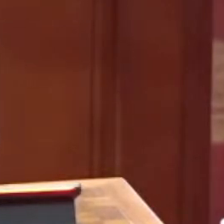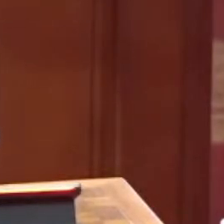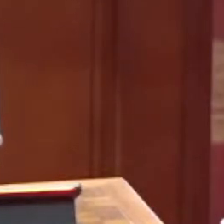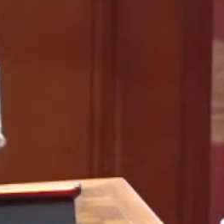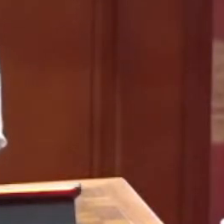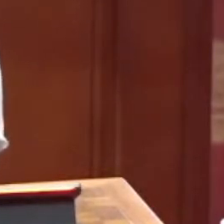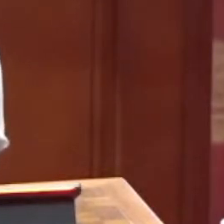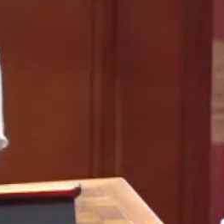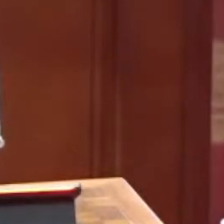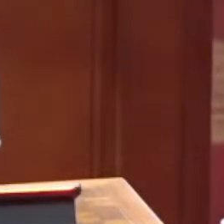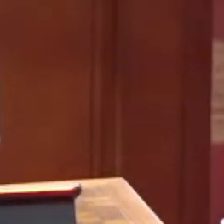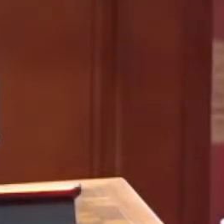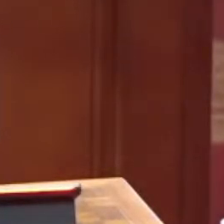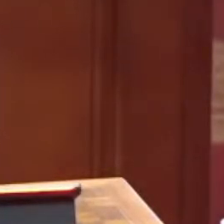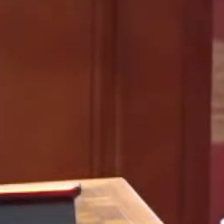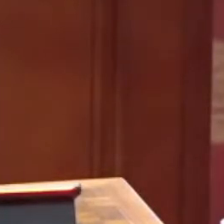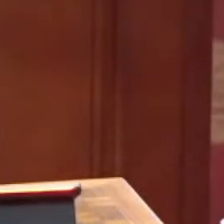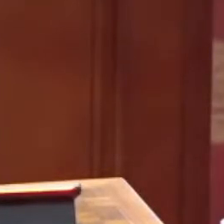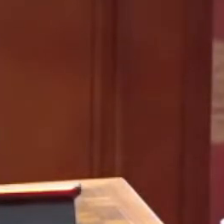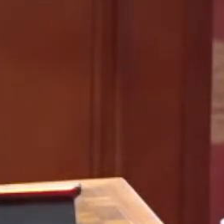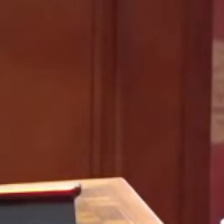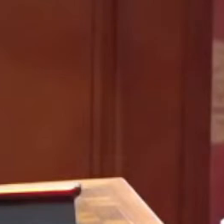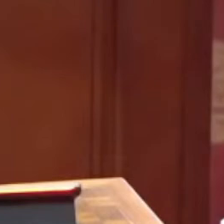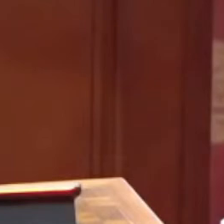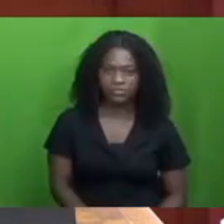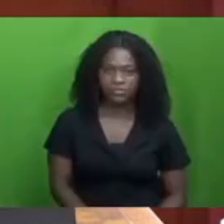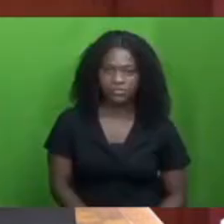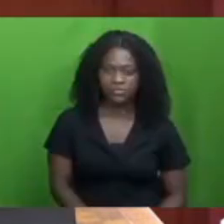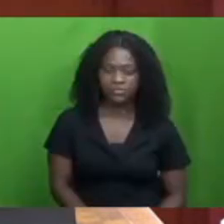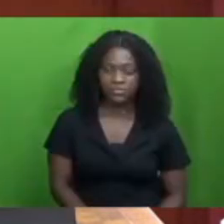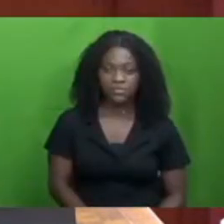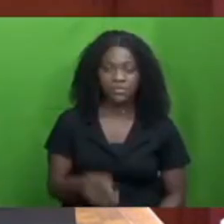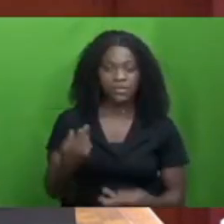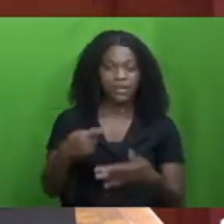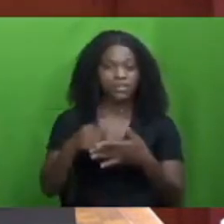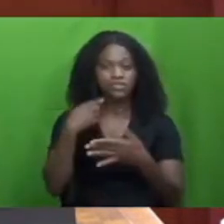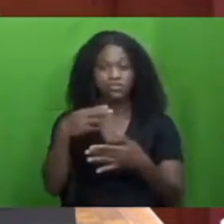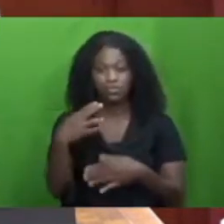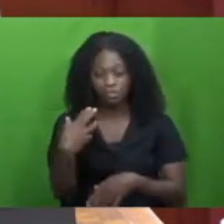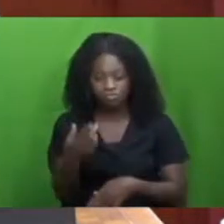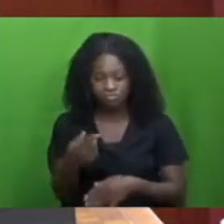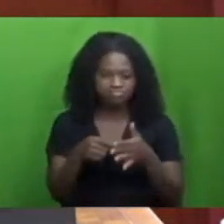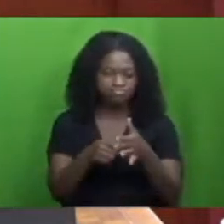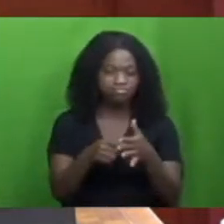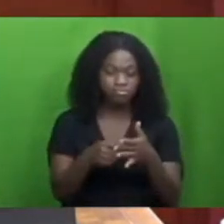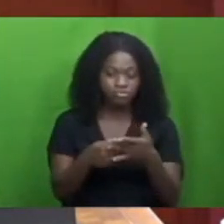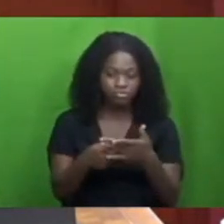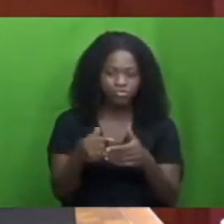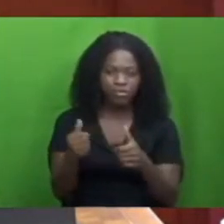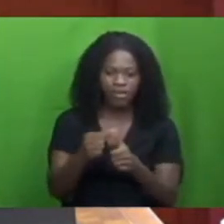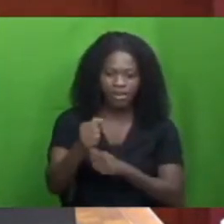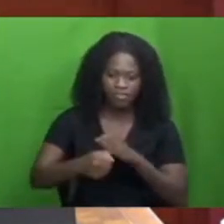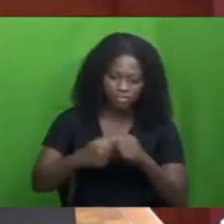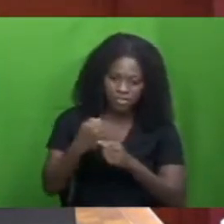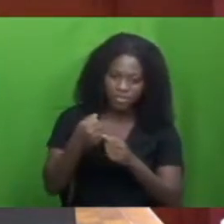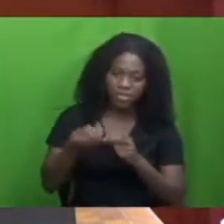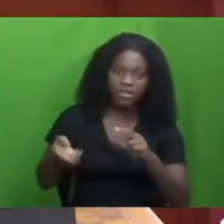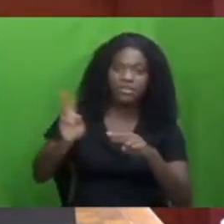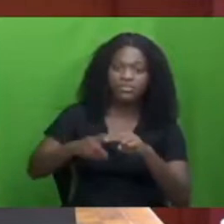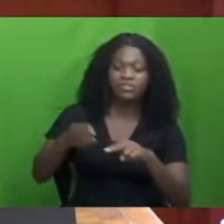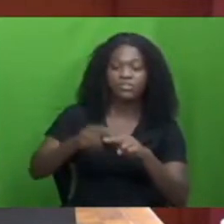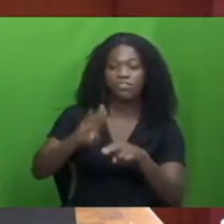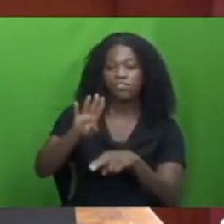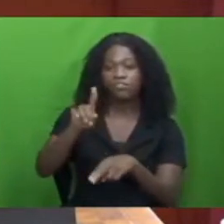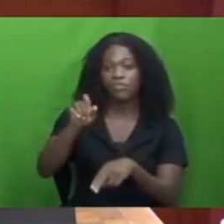64.7 billion. Despite the shortfall, the outturn shows a nominal year-on-year growth of